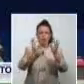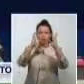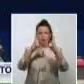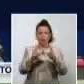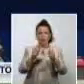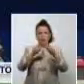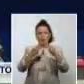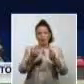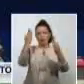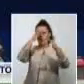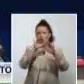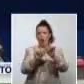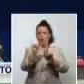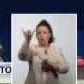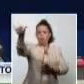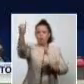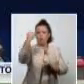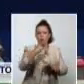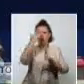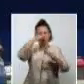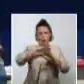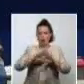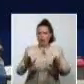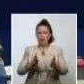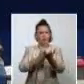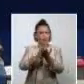healthcare level, we have